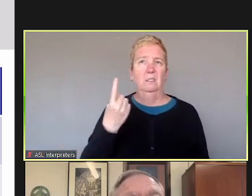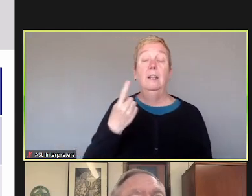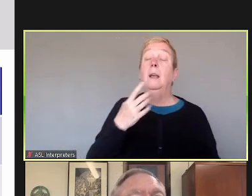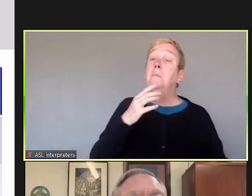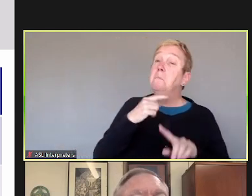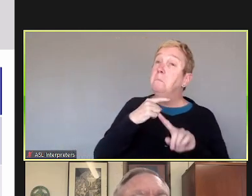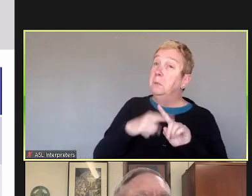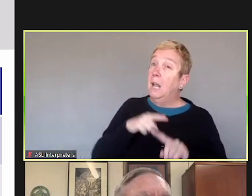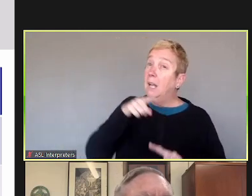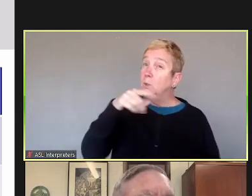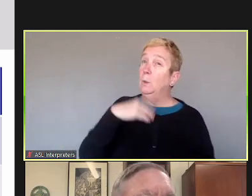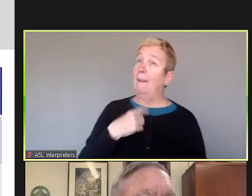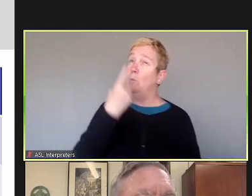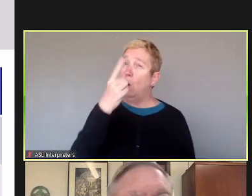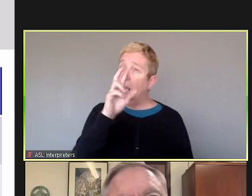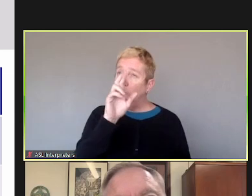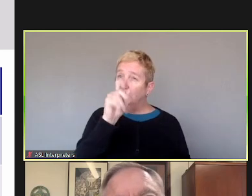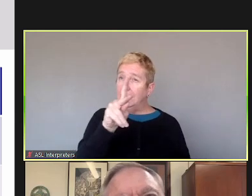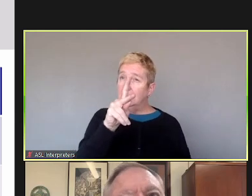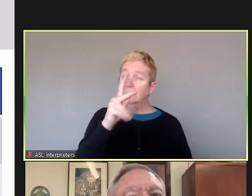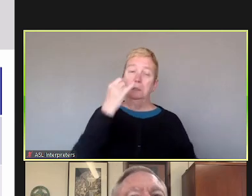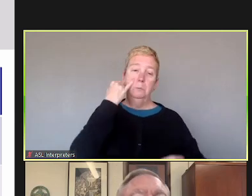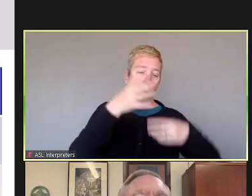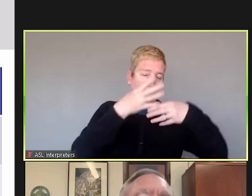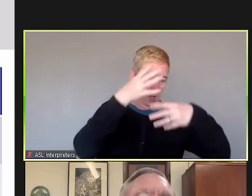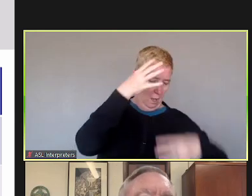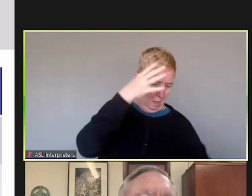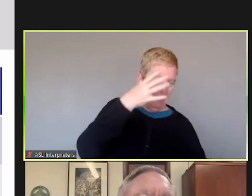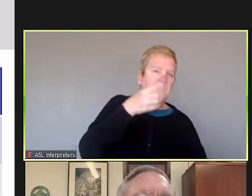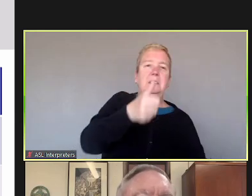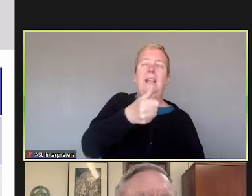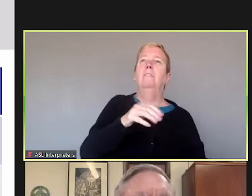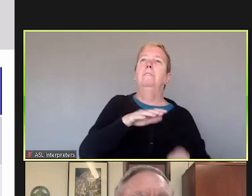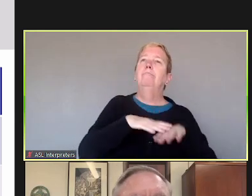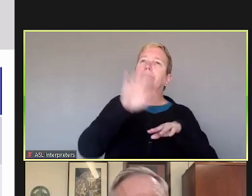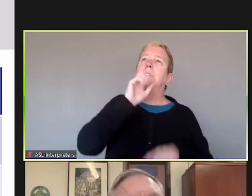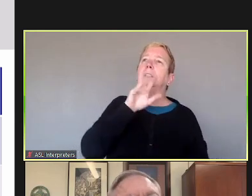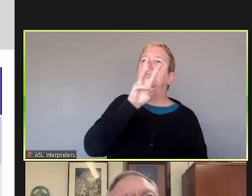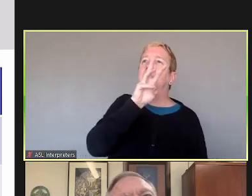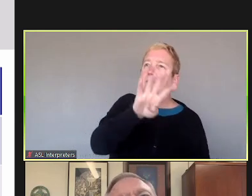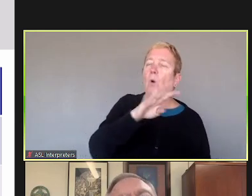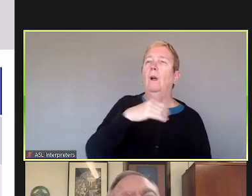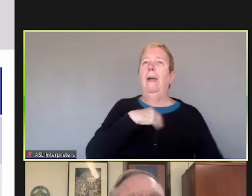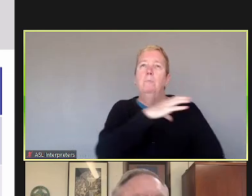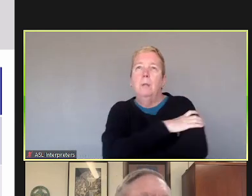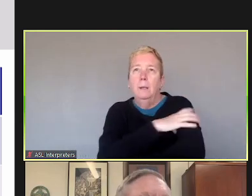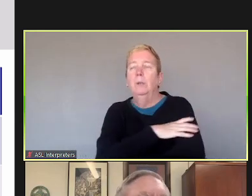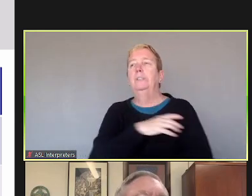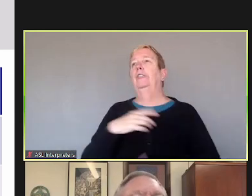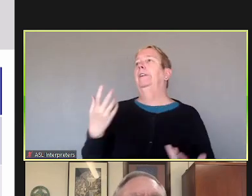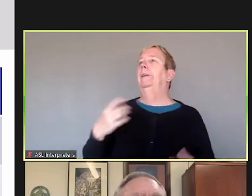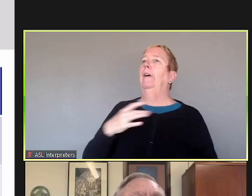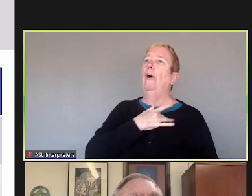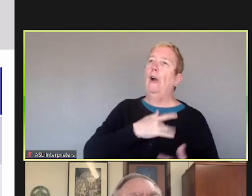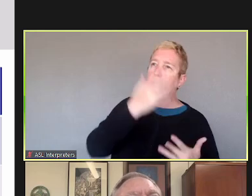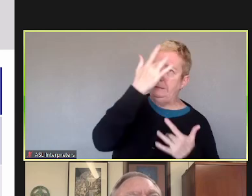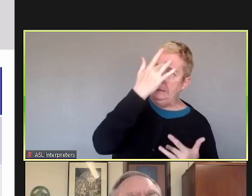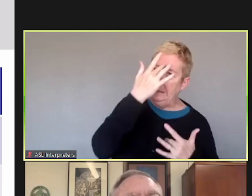And that's a long list, like being over 64, having high blood pressure, lung disease, heart disease, immunosuppression, of